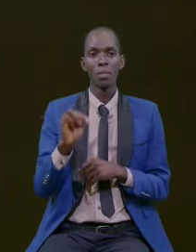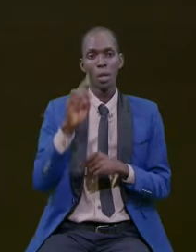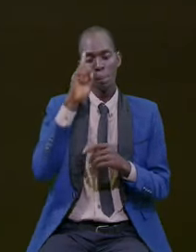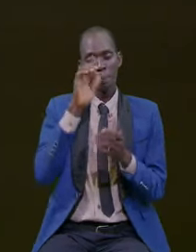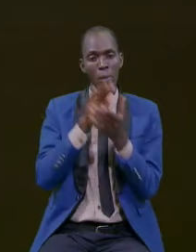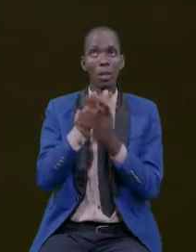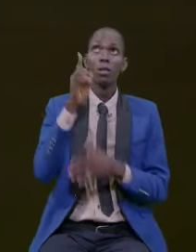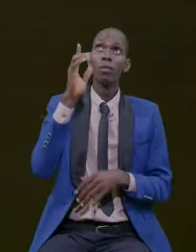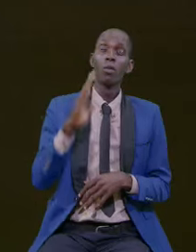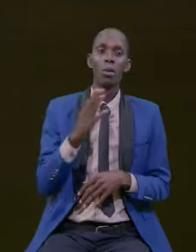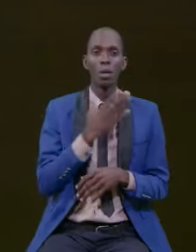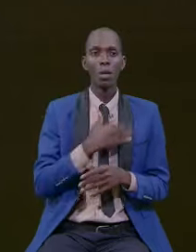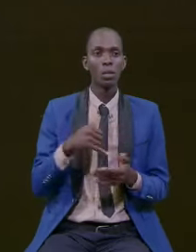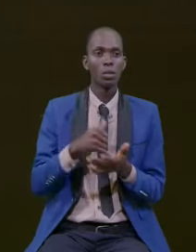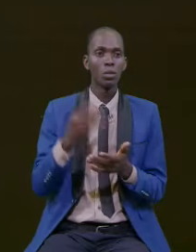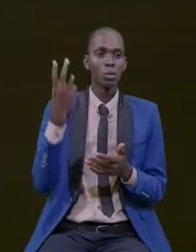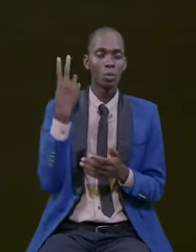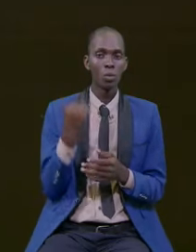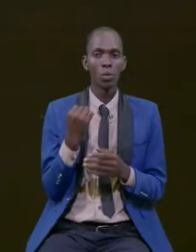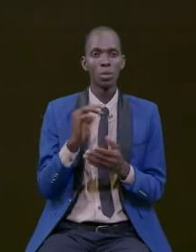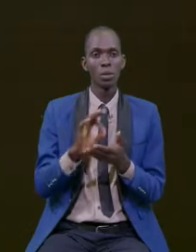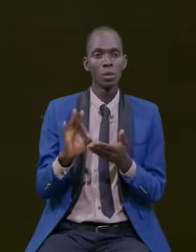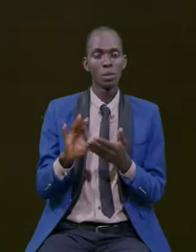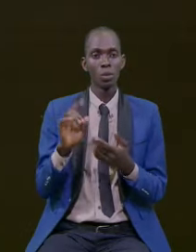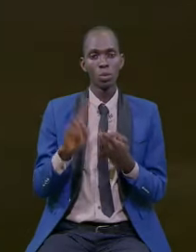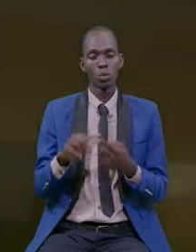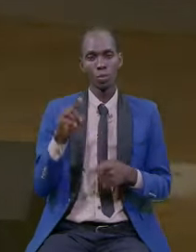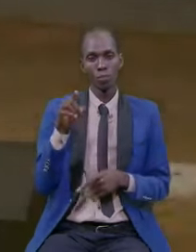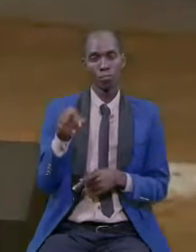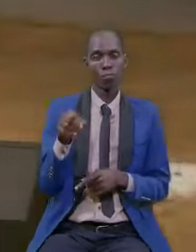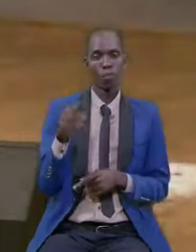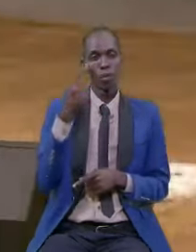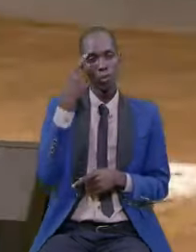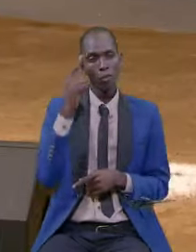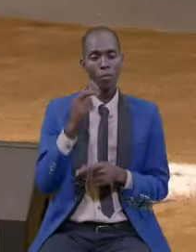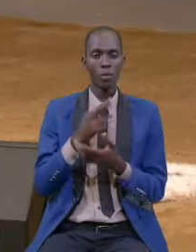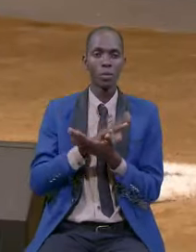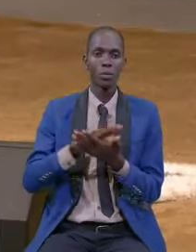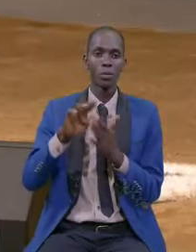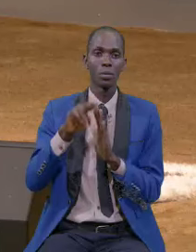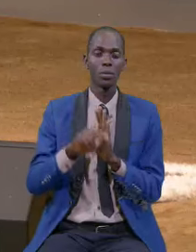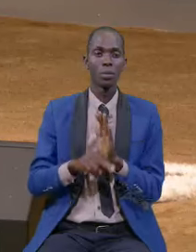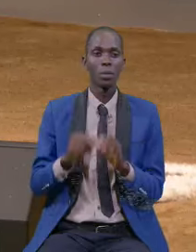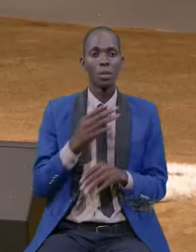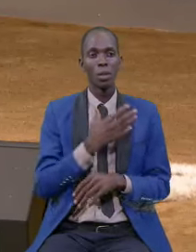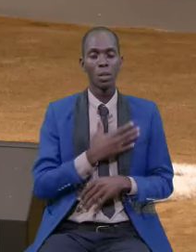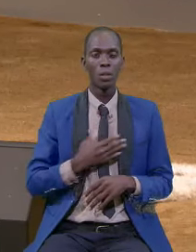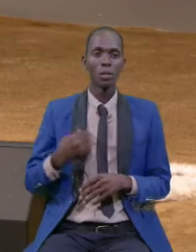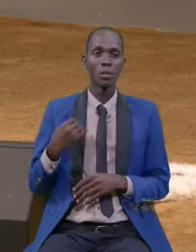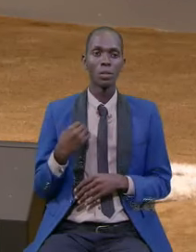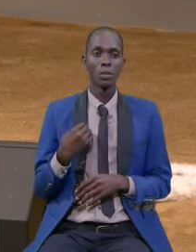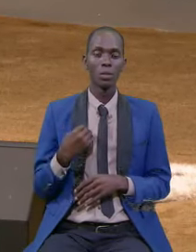was counted, imputed unto him for righteousness, and he